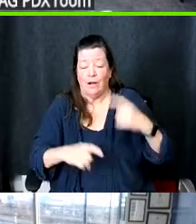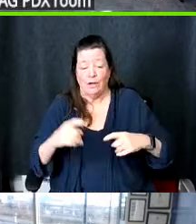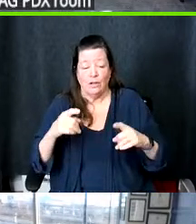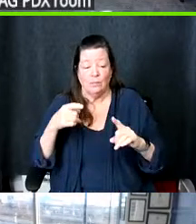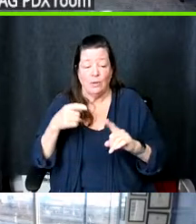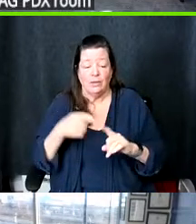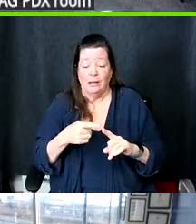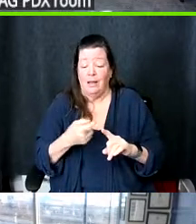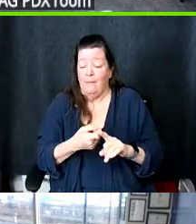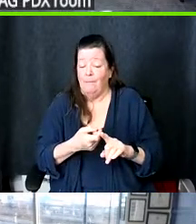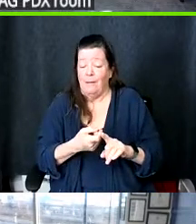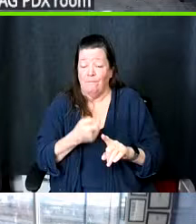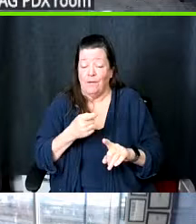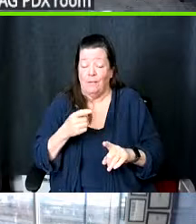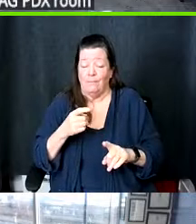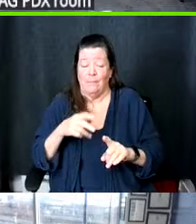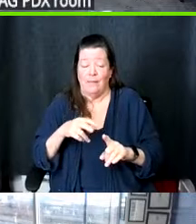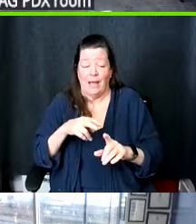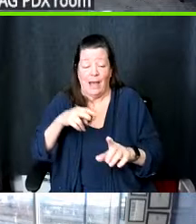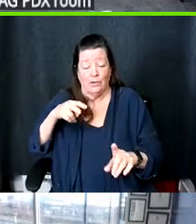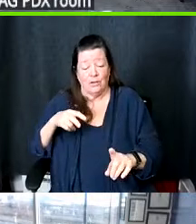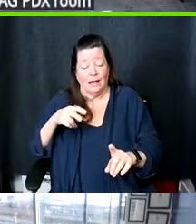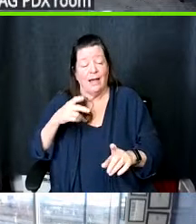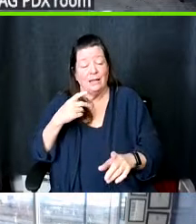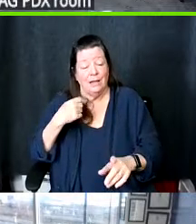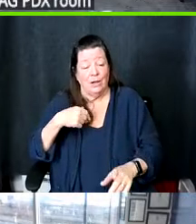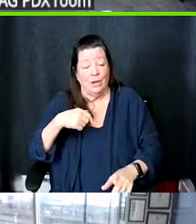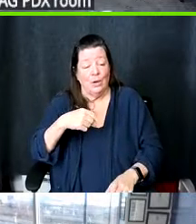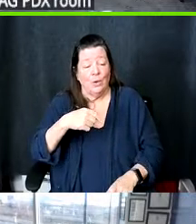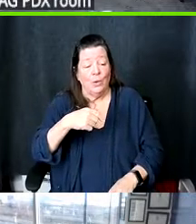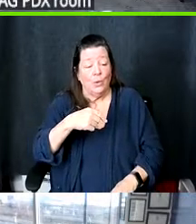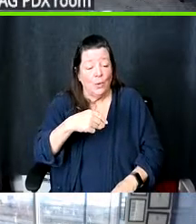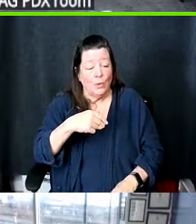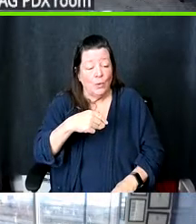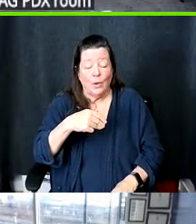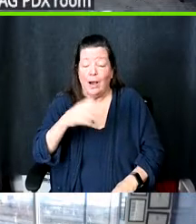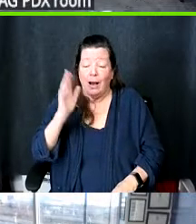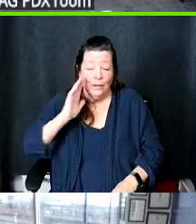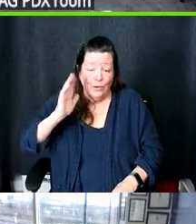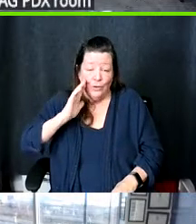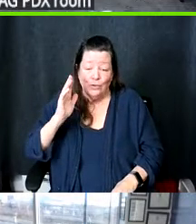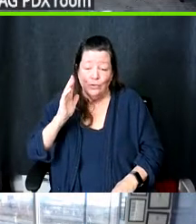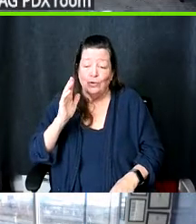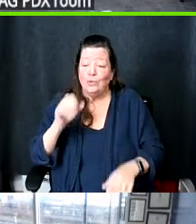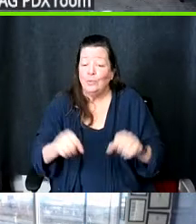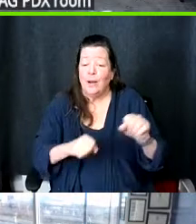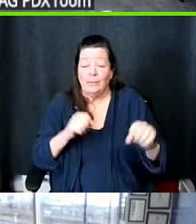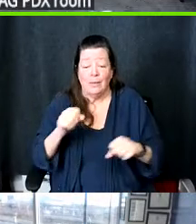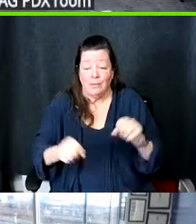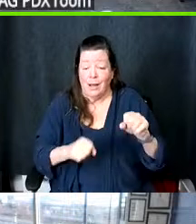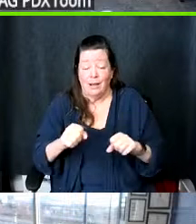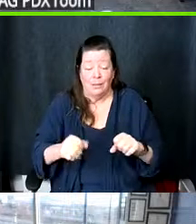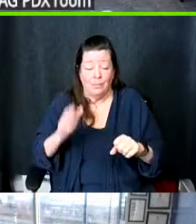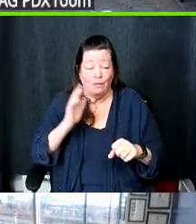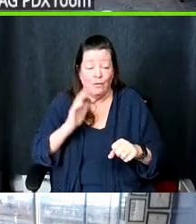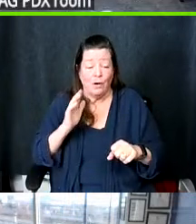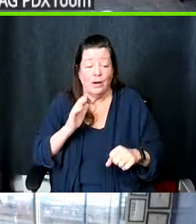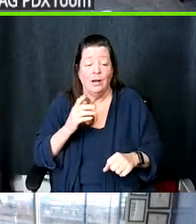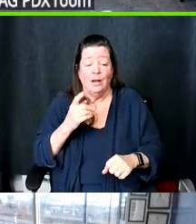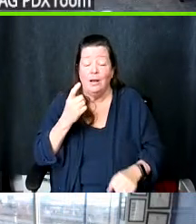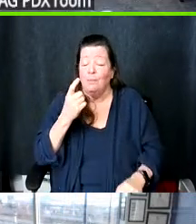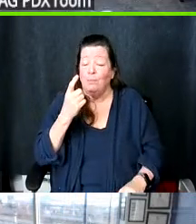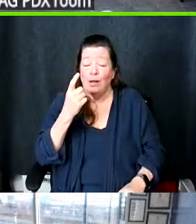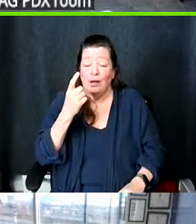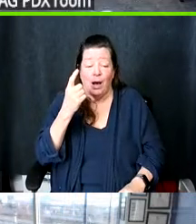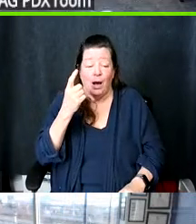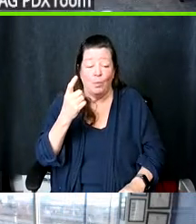outside looking, in fact, it reminds me, when in college, I rode my bike everywhere. I was a big bicycle rider. But on one short